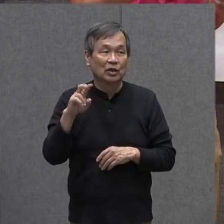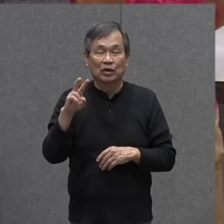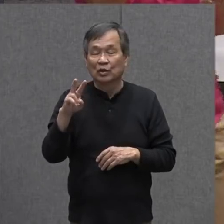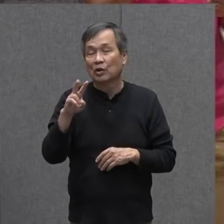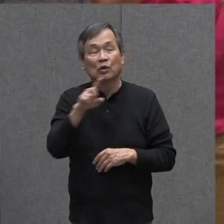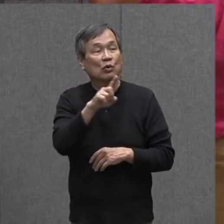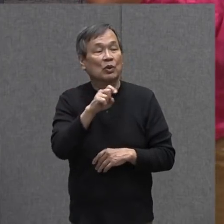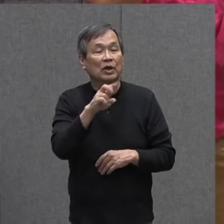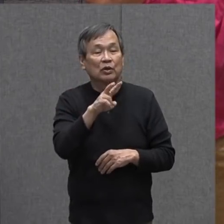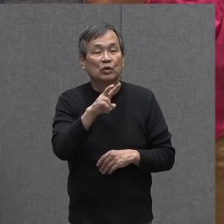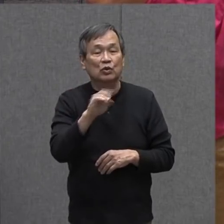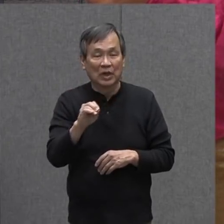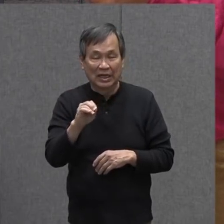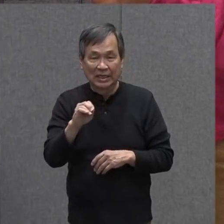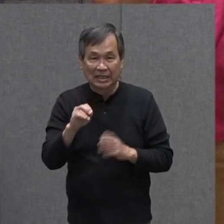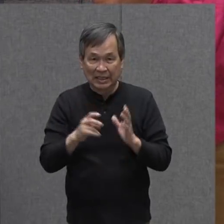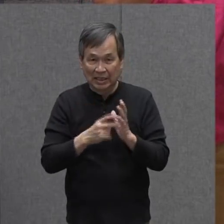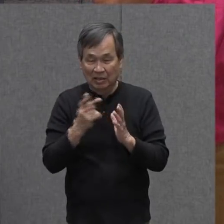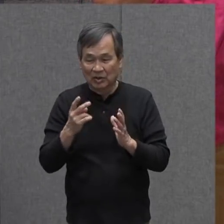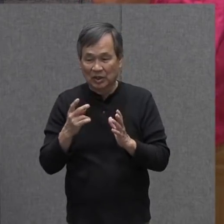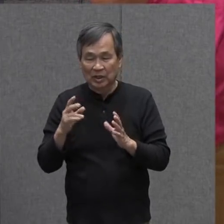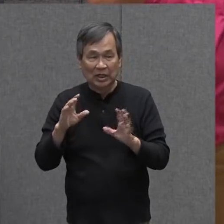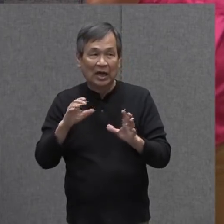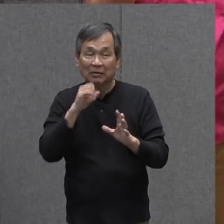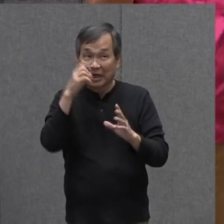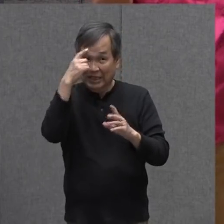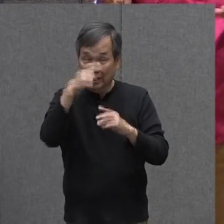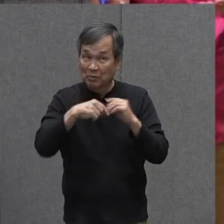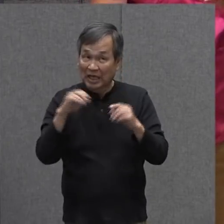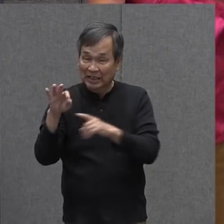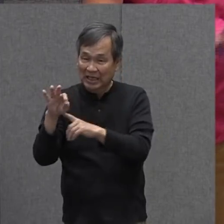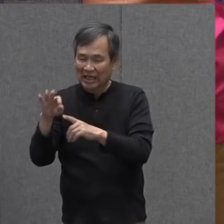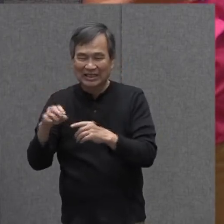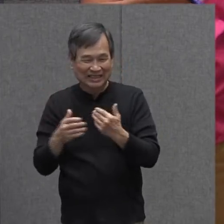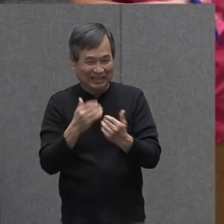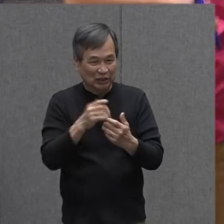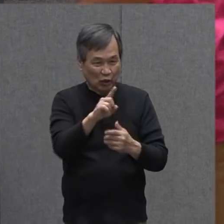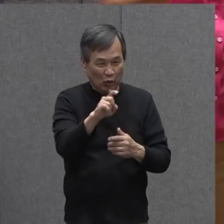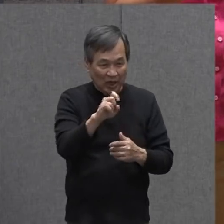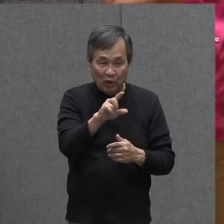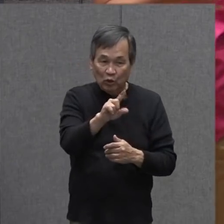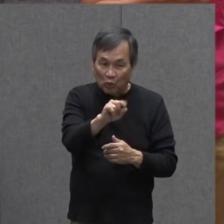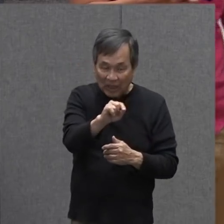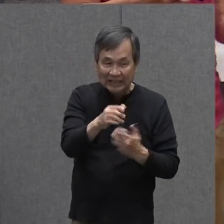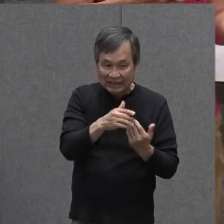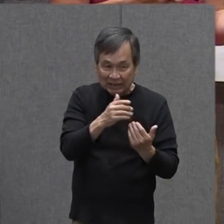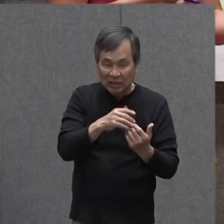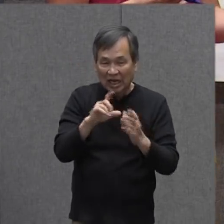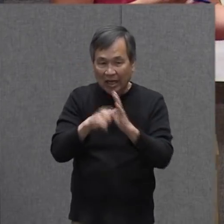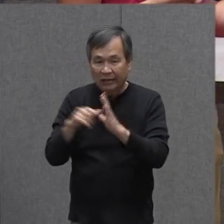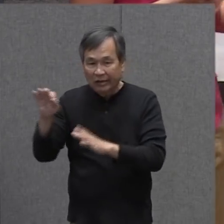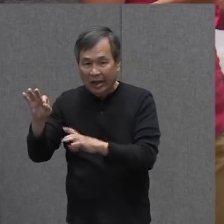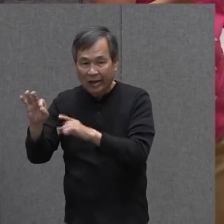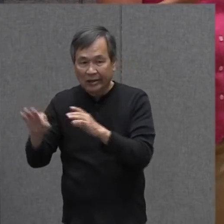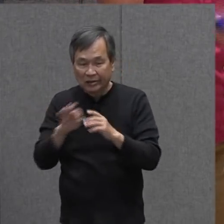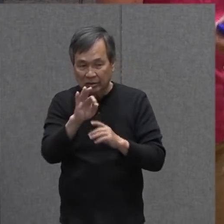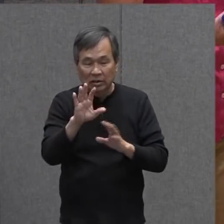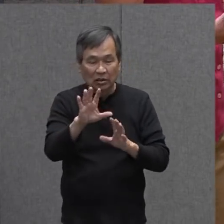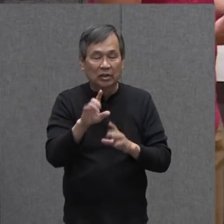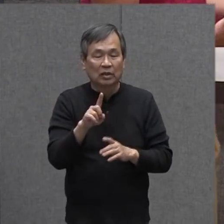had started that where we had that he planted both seeds and he ended up getting